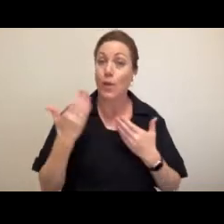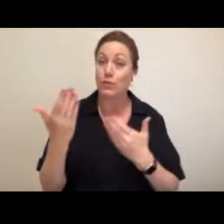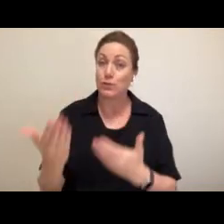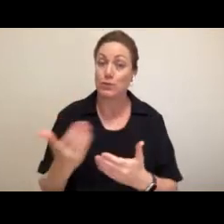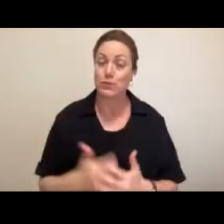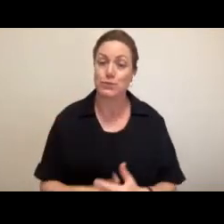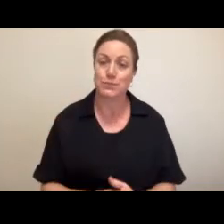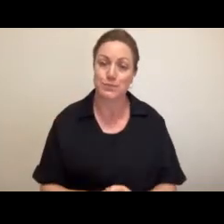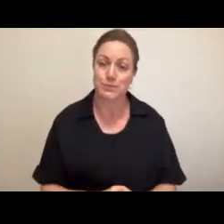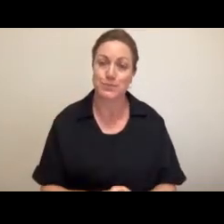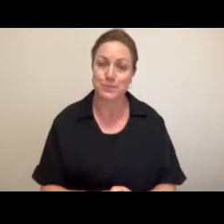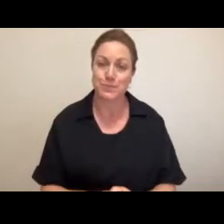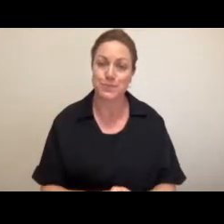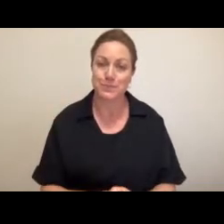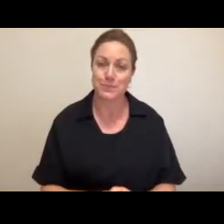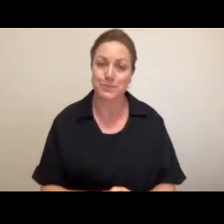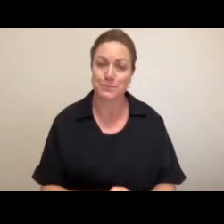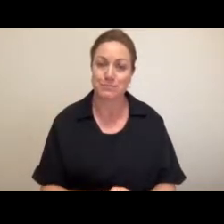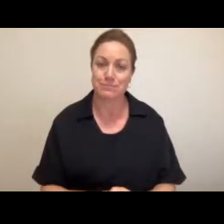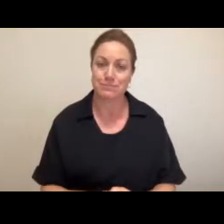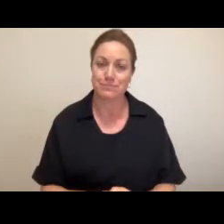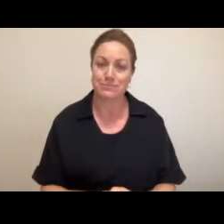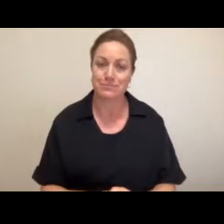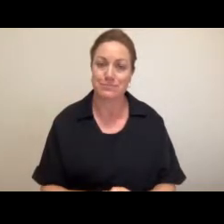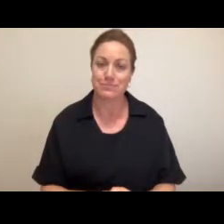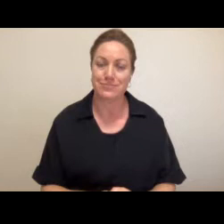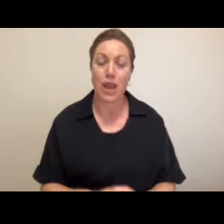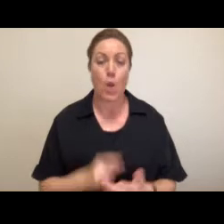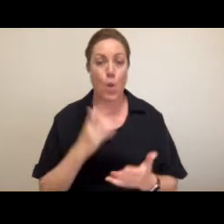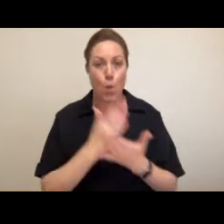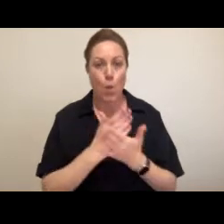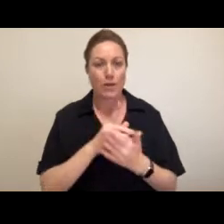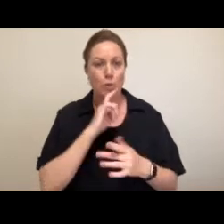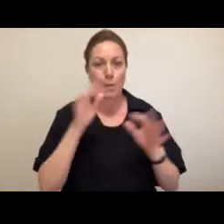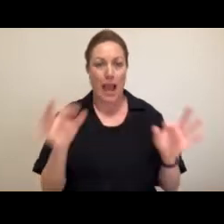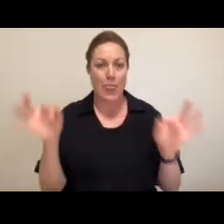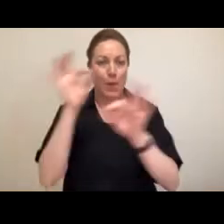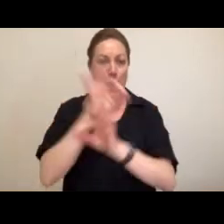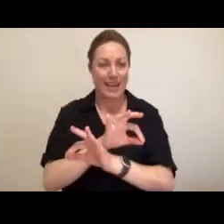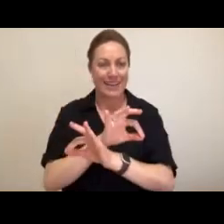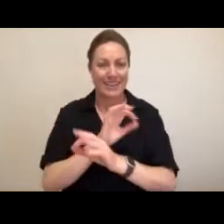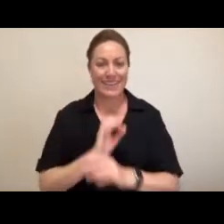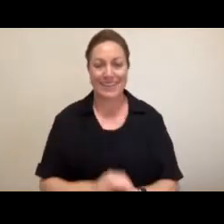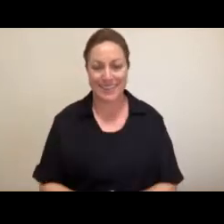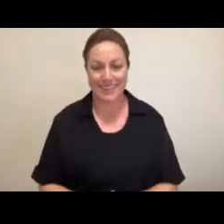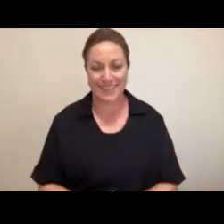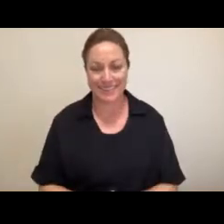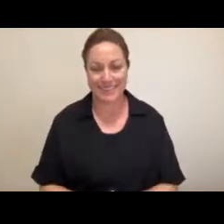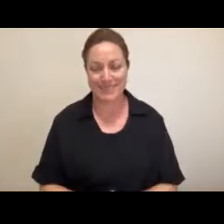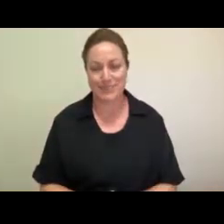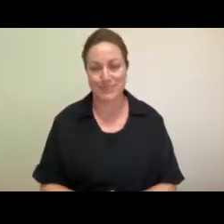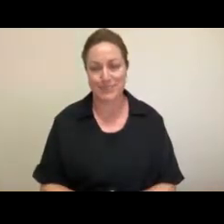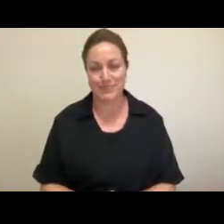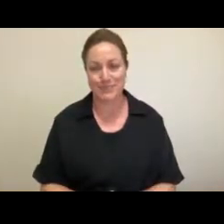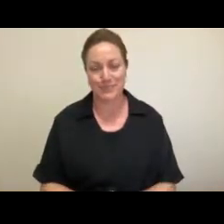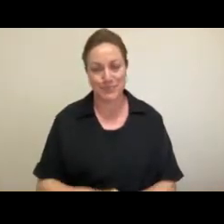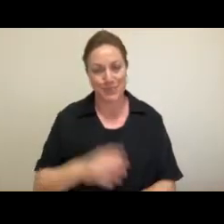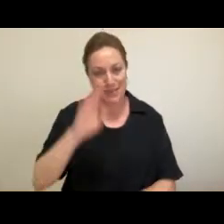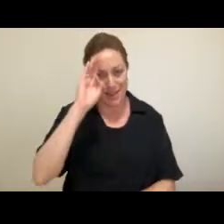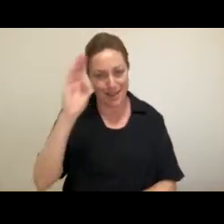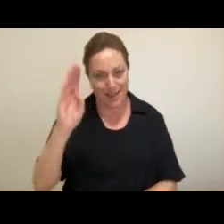Actually, the other way around, Amanda. I'm going to... thanks. Hi, everybody.